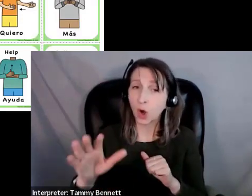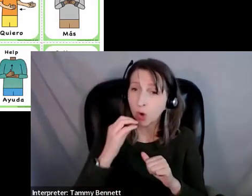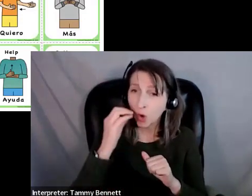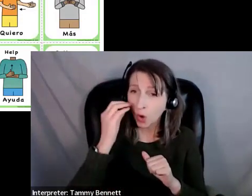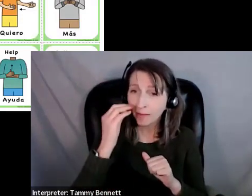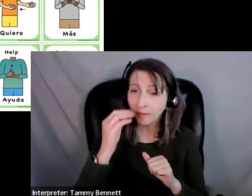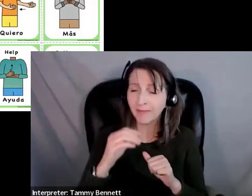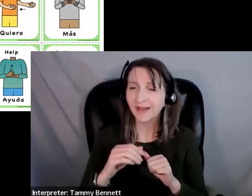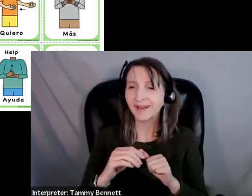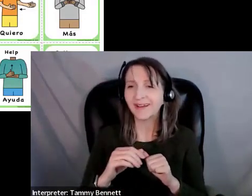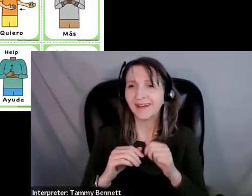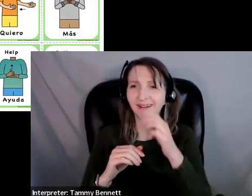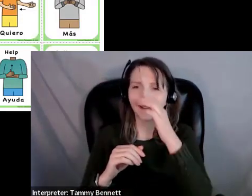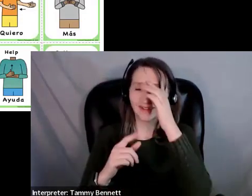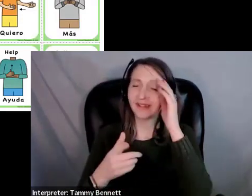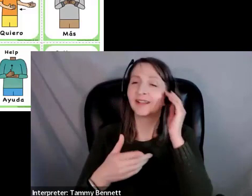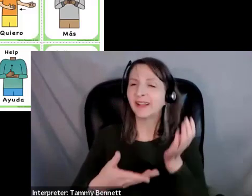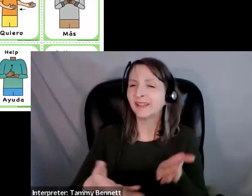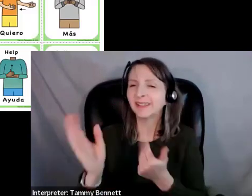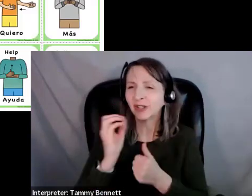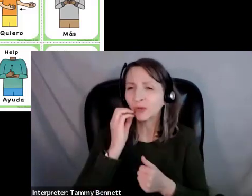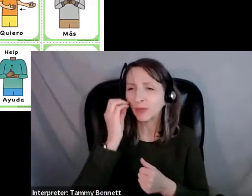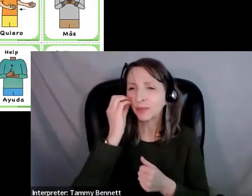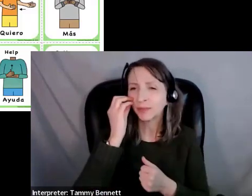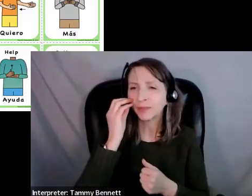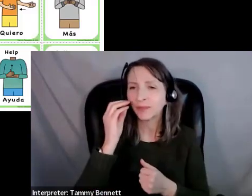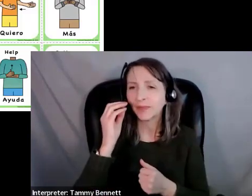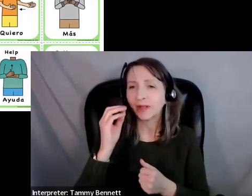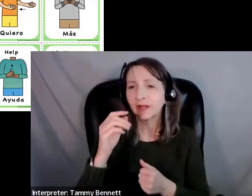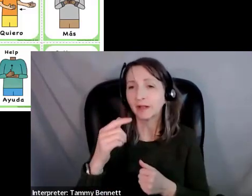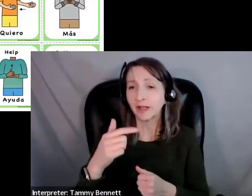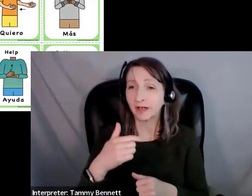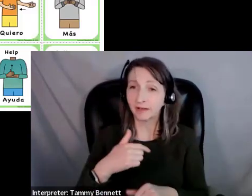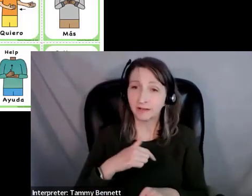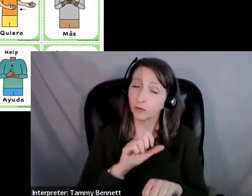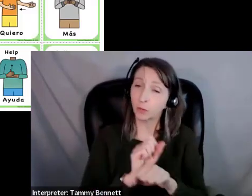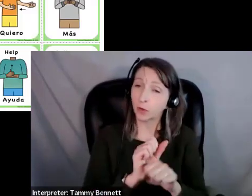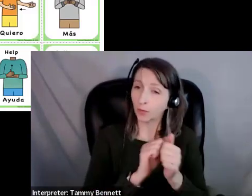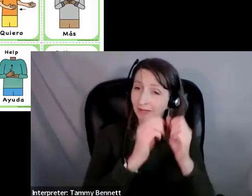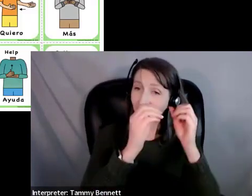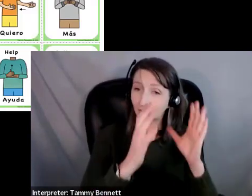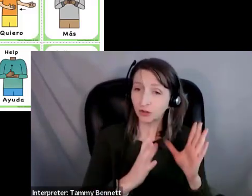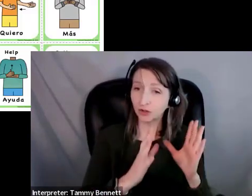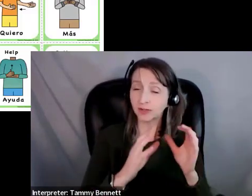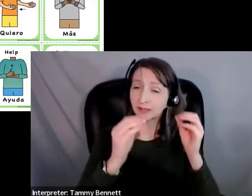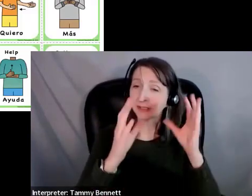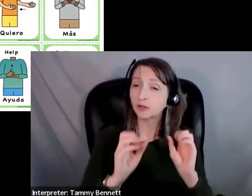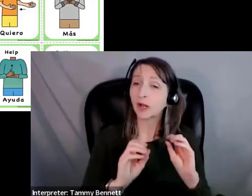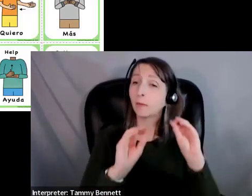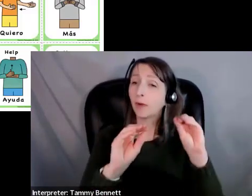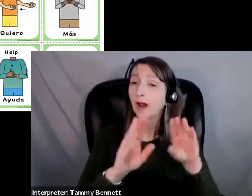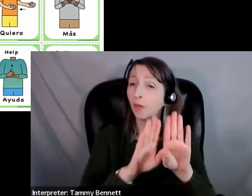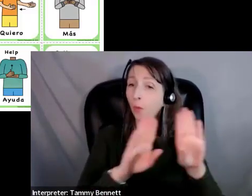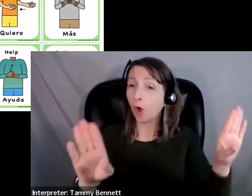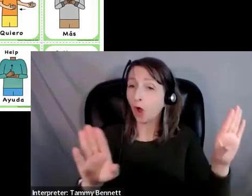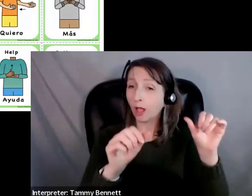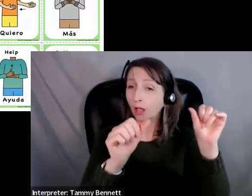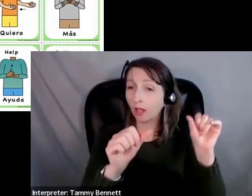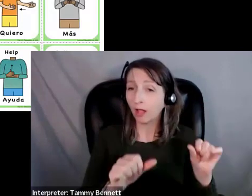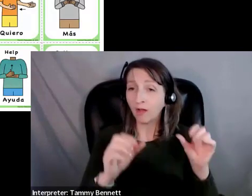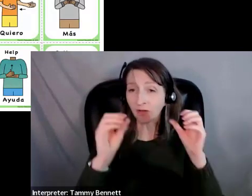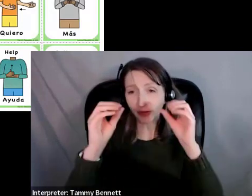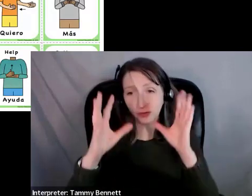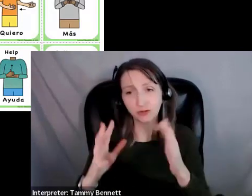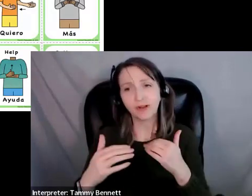be sent home and then work with teachers, we have them, you know, pinned up on the walls. So the students have exposure to every